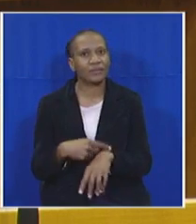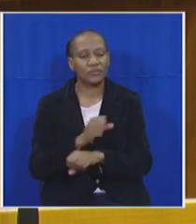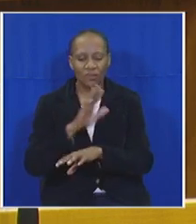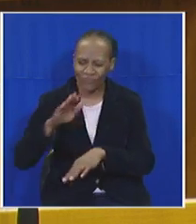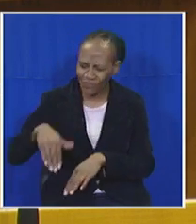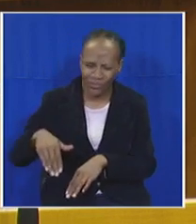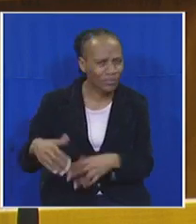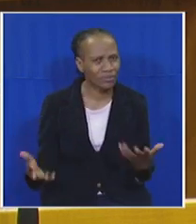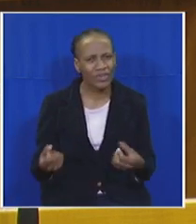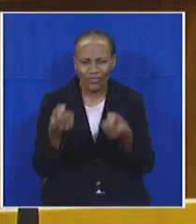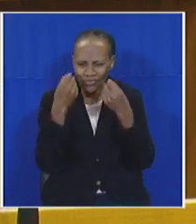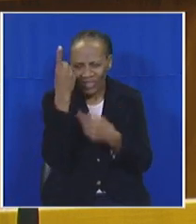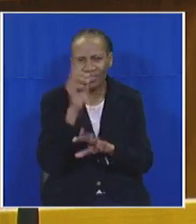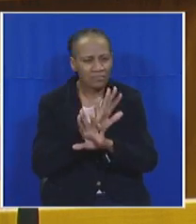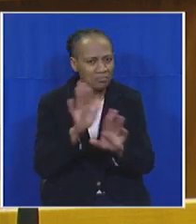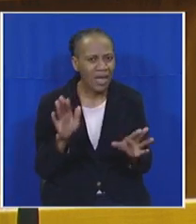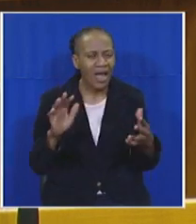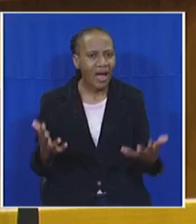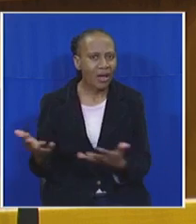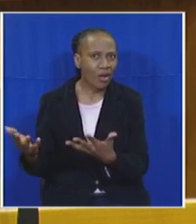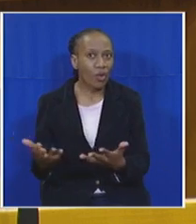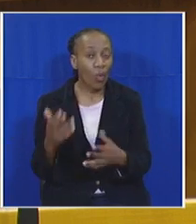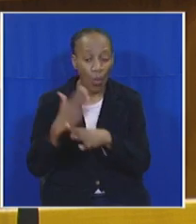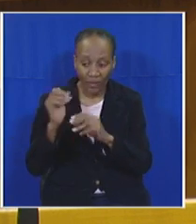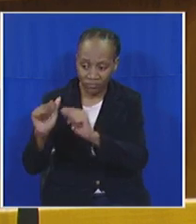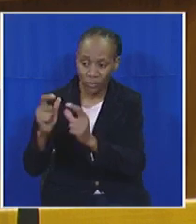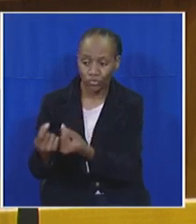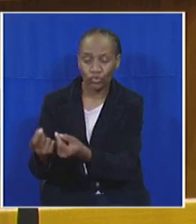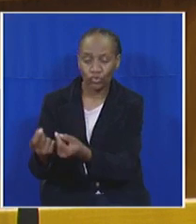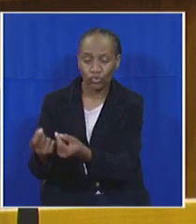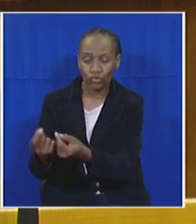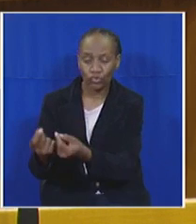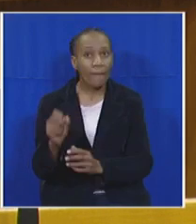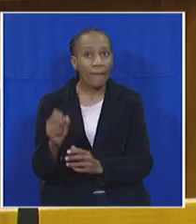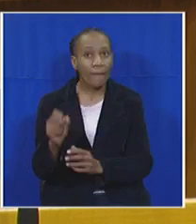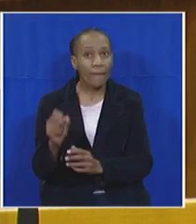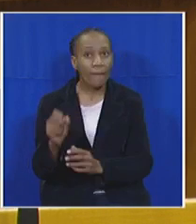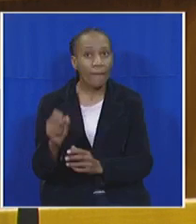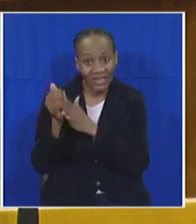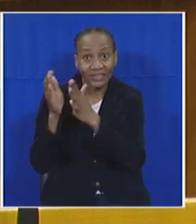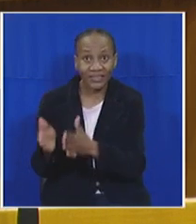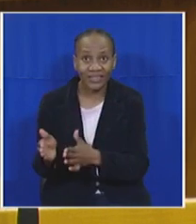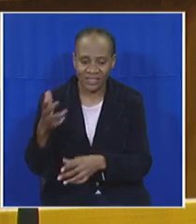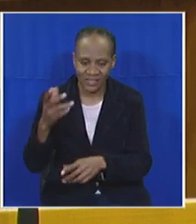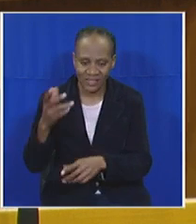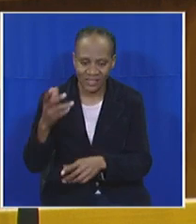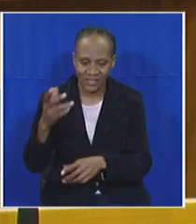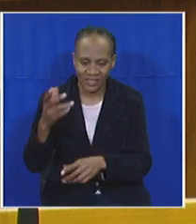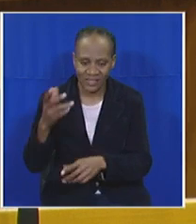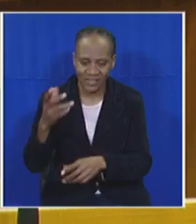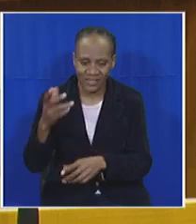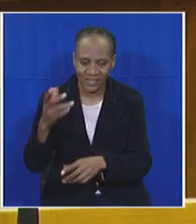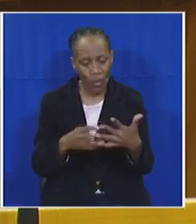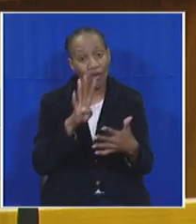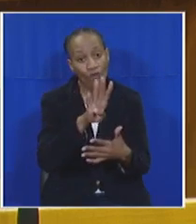been constituted, as well as kinship and queenship councils, as required by the Traditional Leadership and Governance Framework